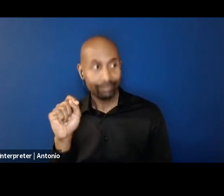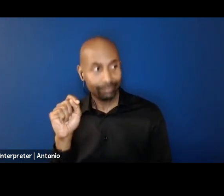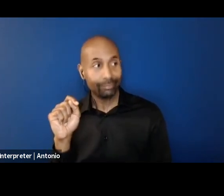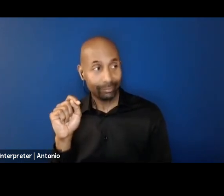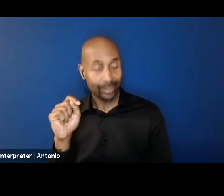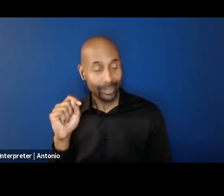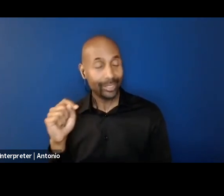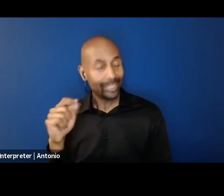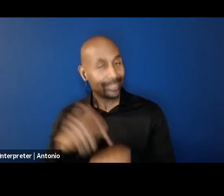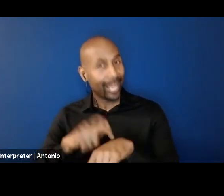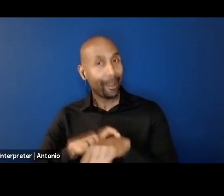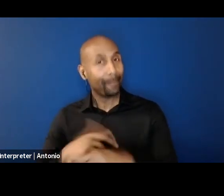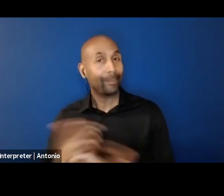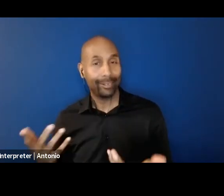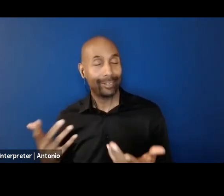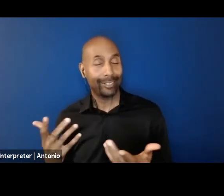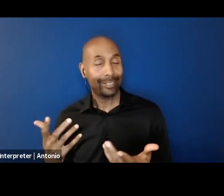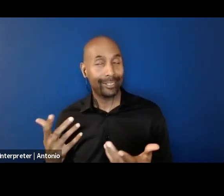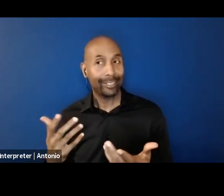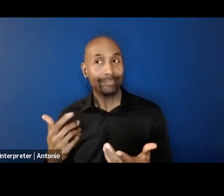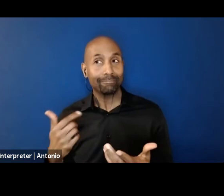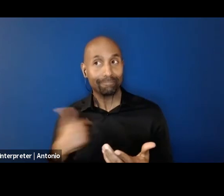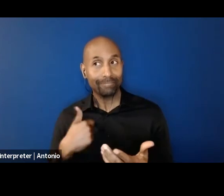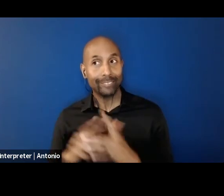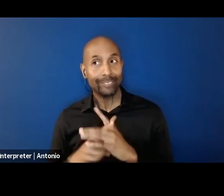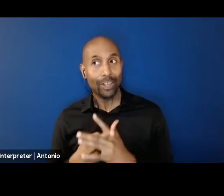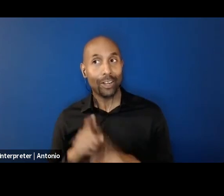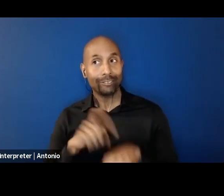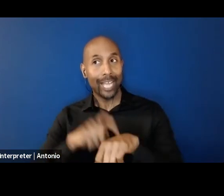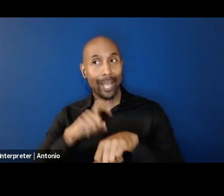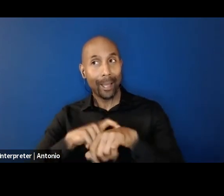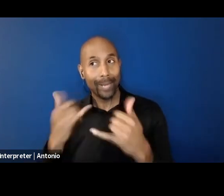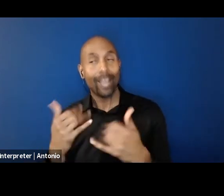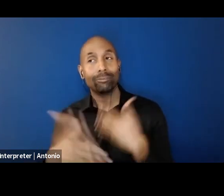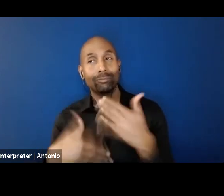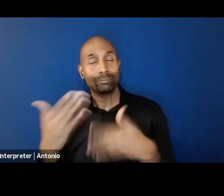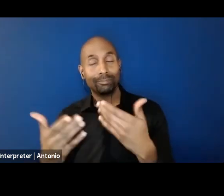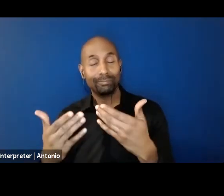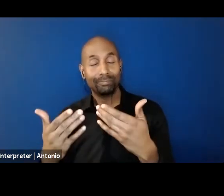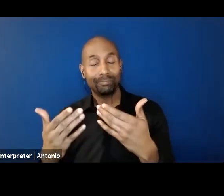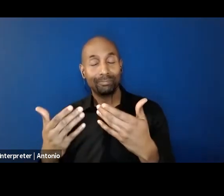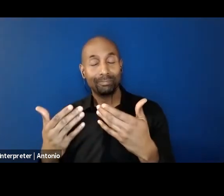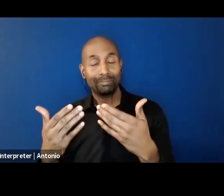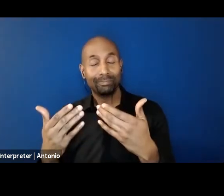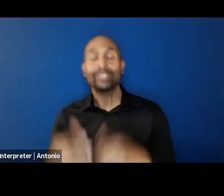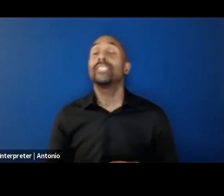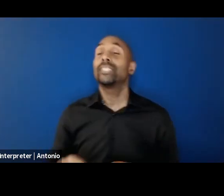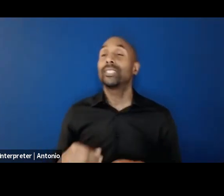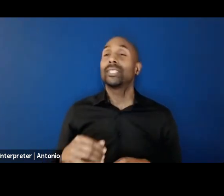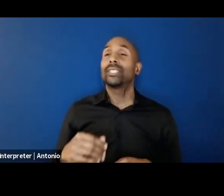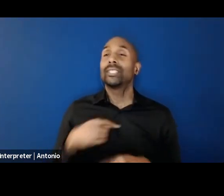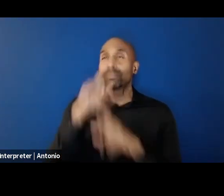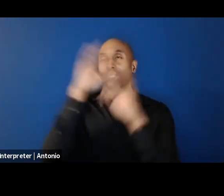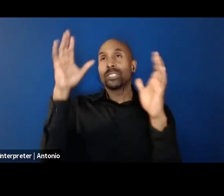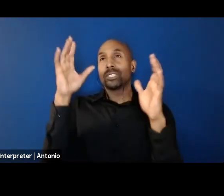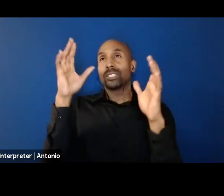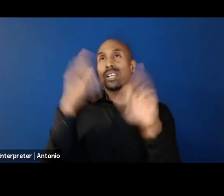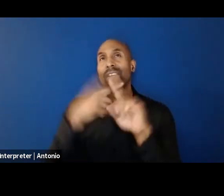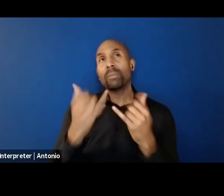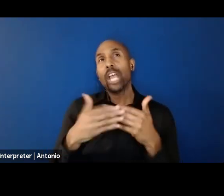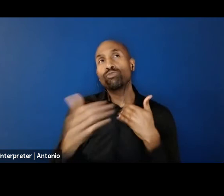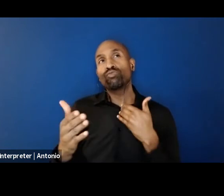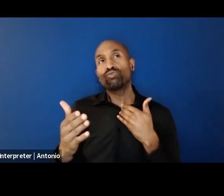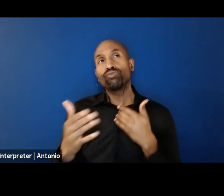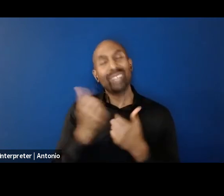From now on, I said at some point, everything I do is going to be serial. Was it when the low brass dredged